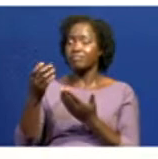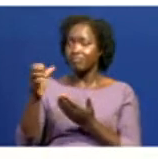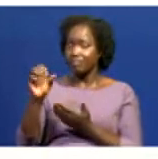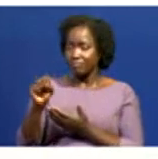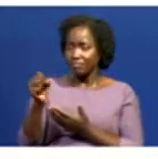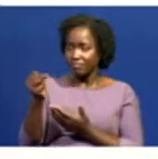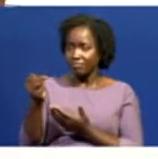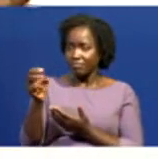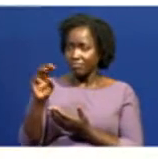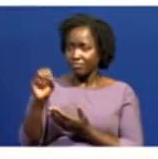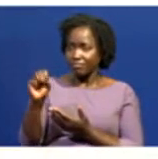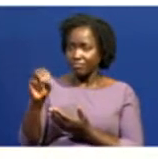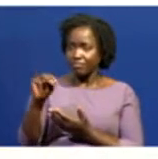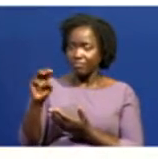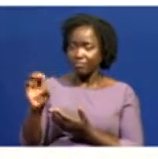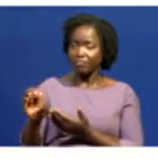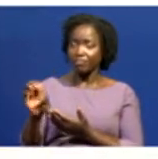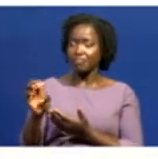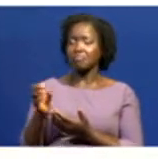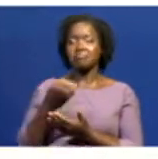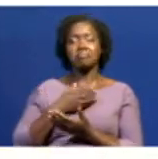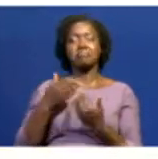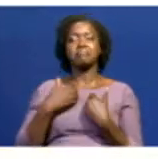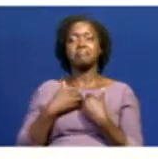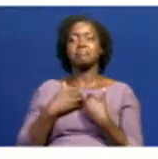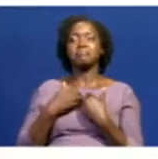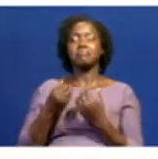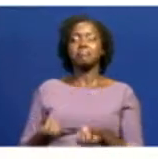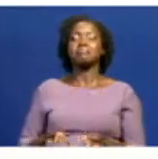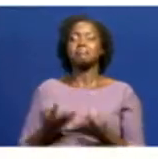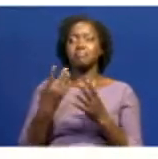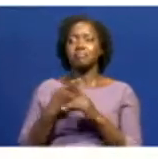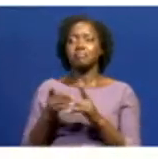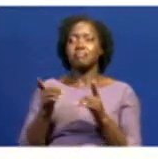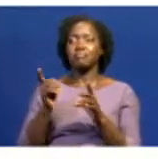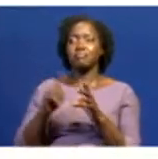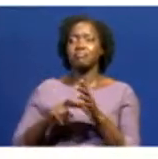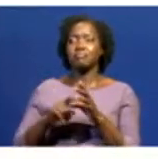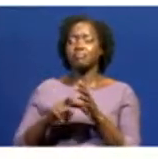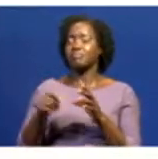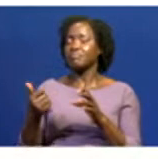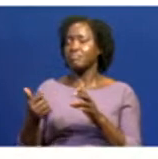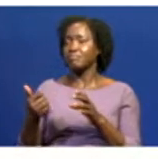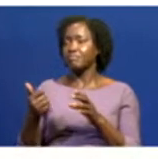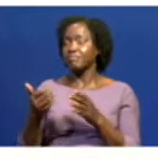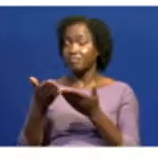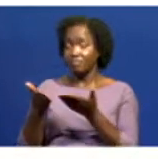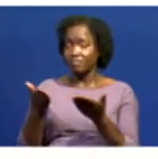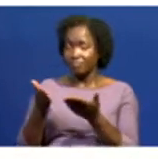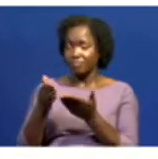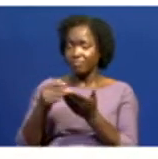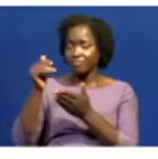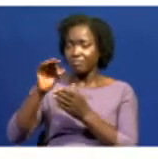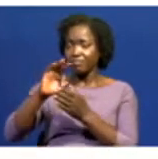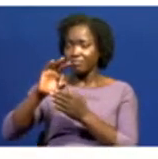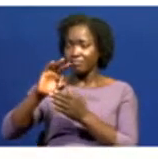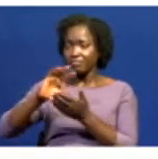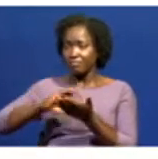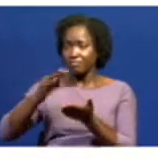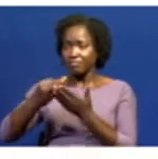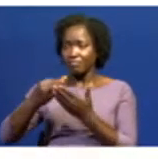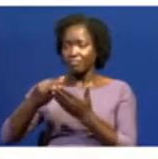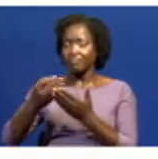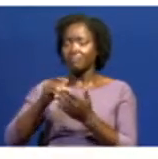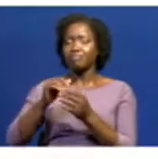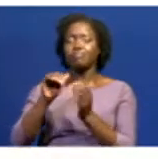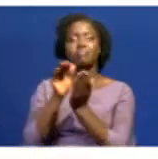enterprises. They don't have to set up their own scheme because it's expensive. But you can join an umbrella fund, an existing umbrella fund, and your employees can save in that